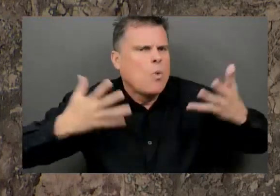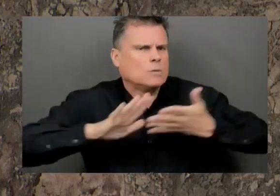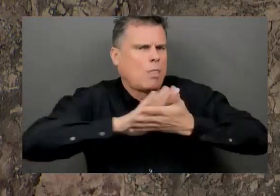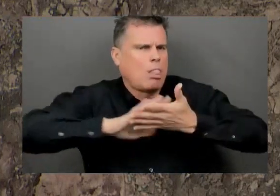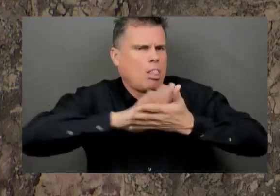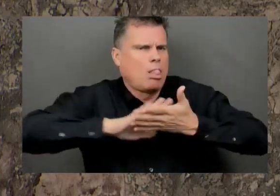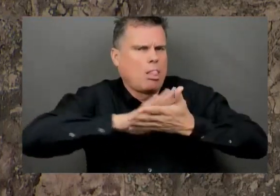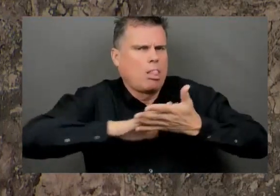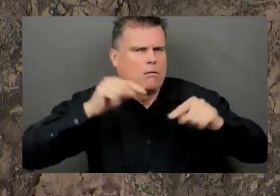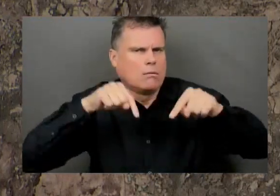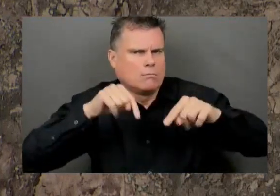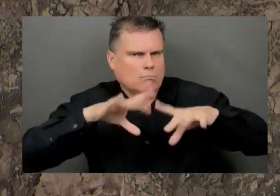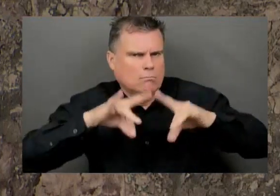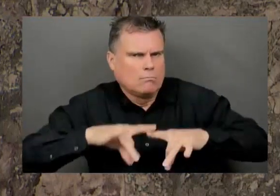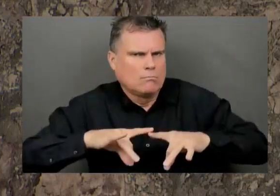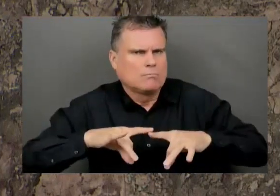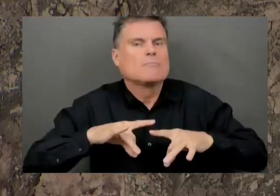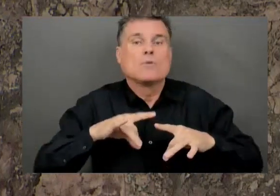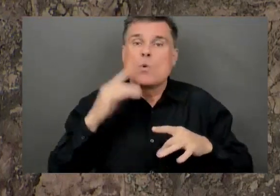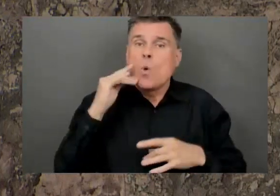that's exactly what will happen.